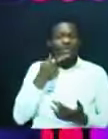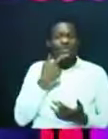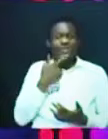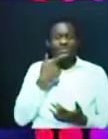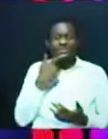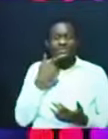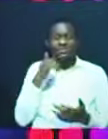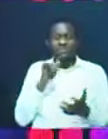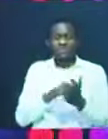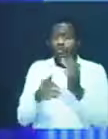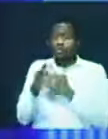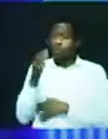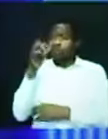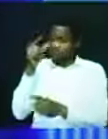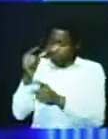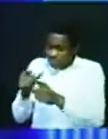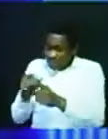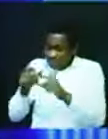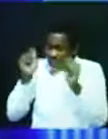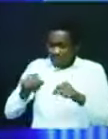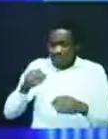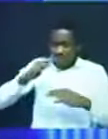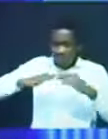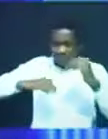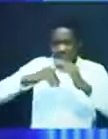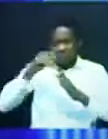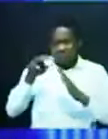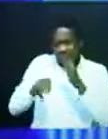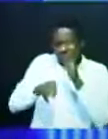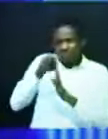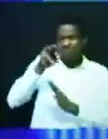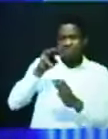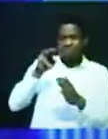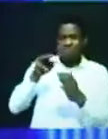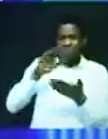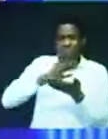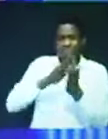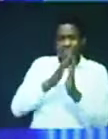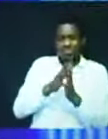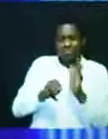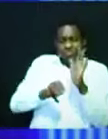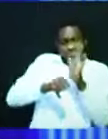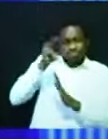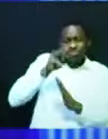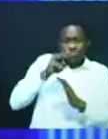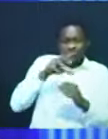us holistically and then give us inheritance?